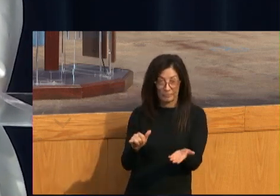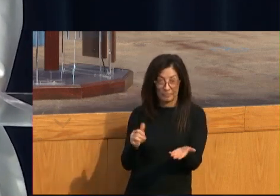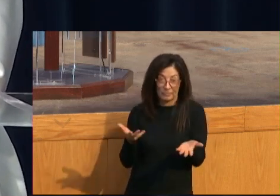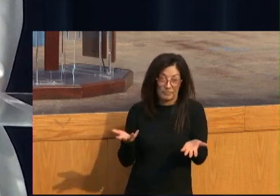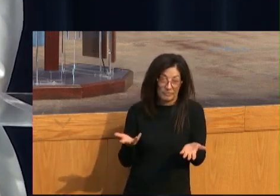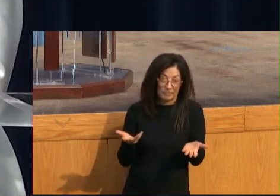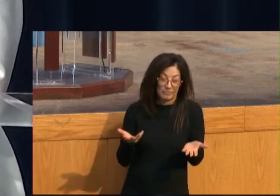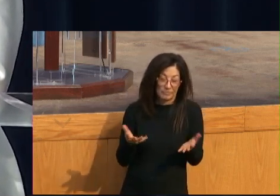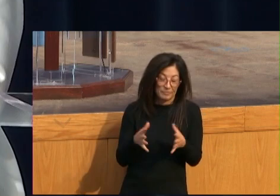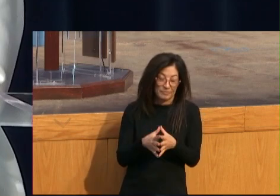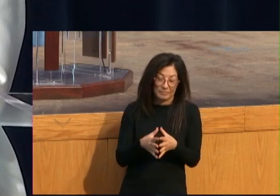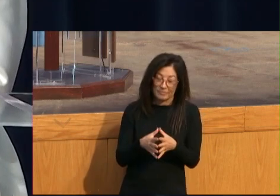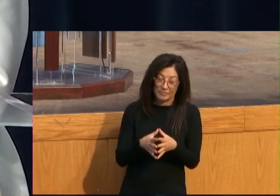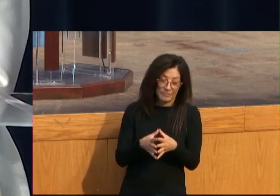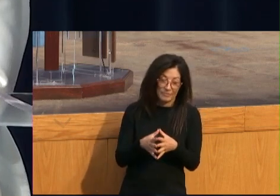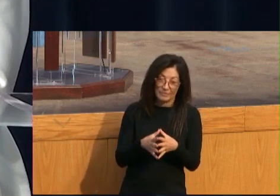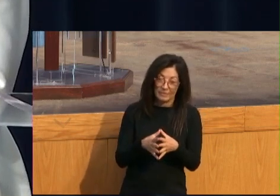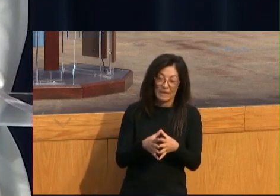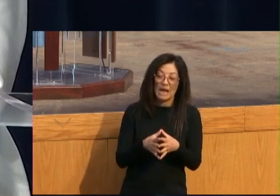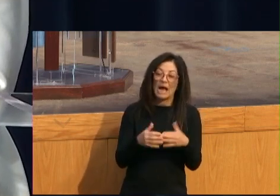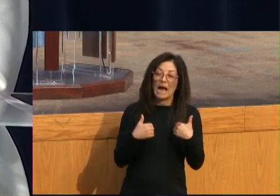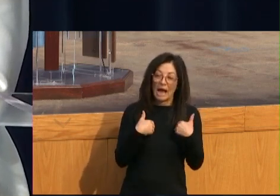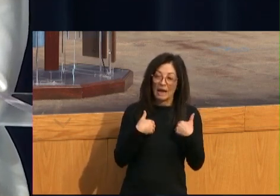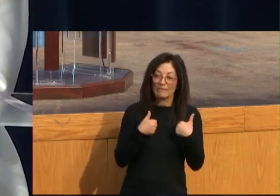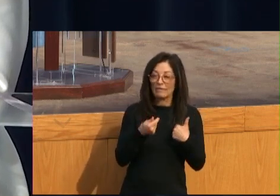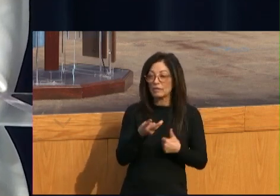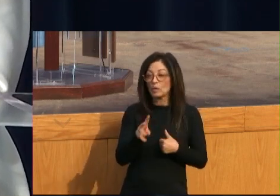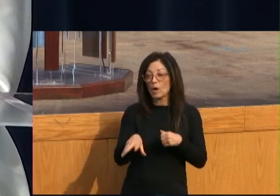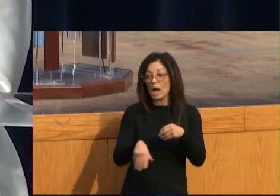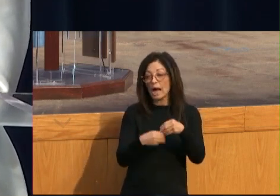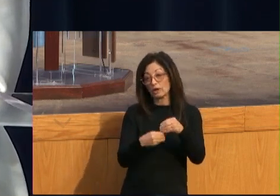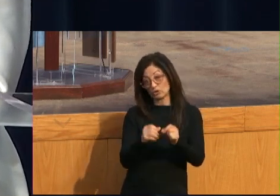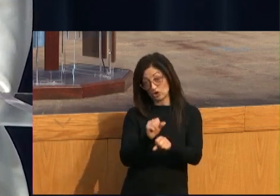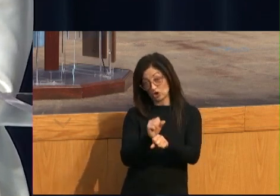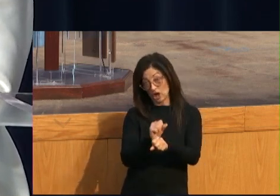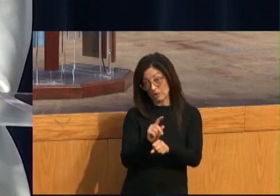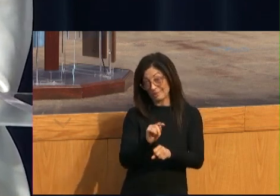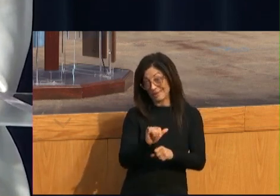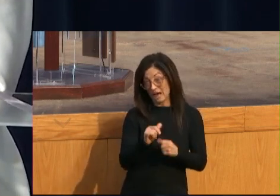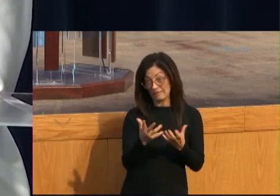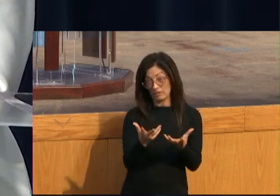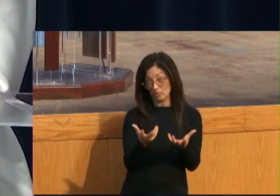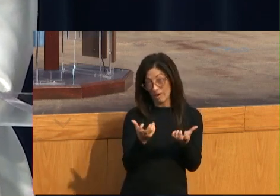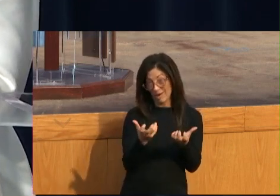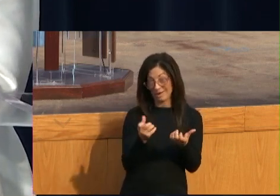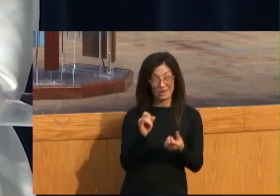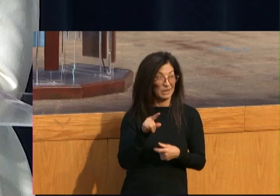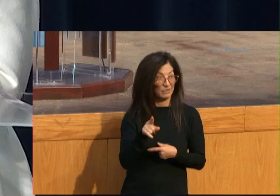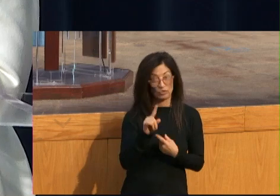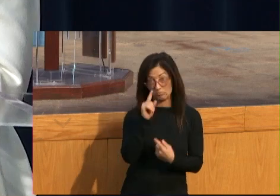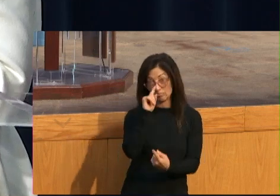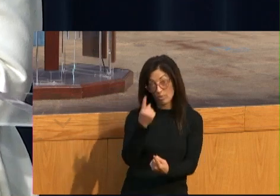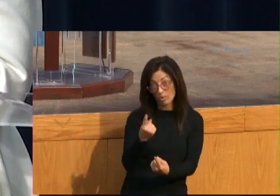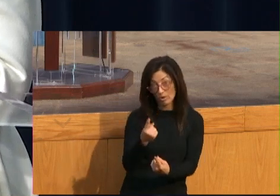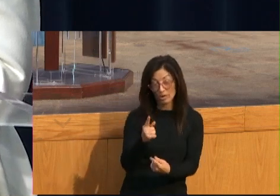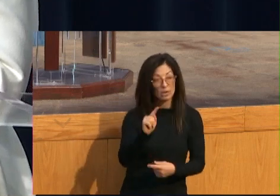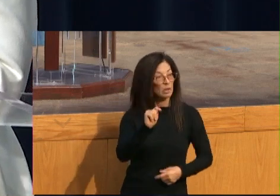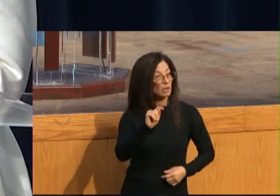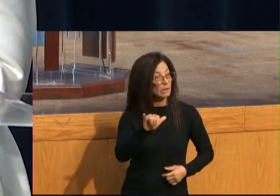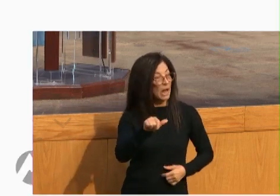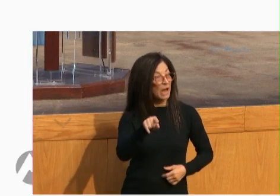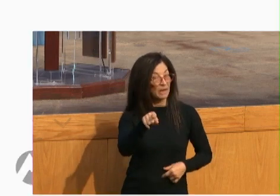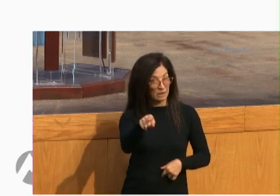say I have a couple of extra jobs if you're looking for, you're bored. Ty's carrying